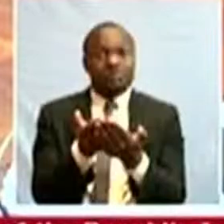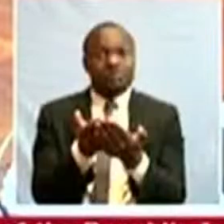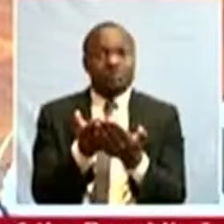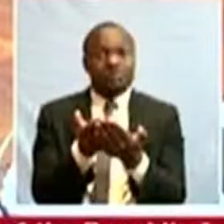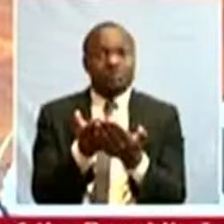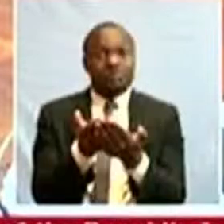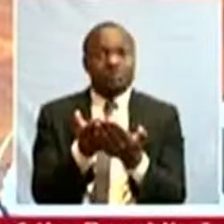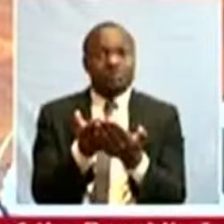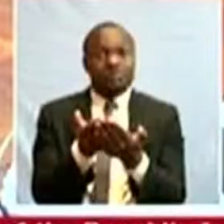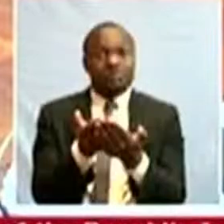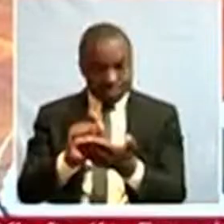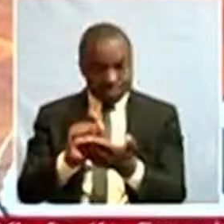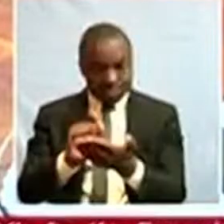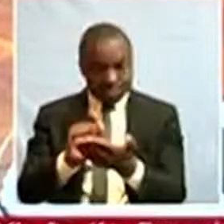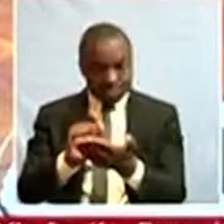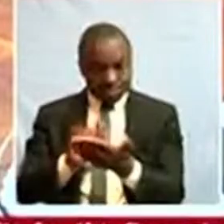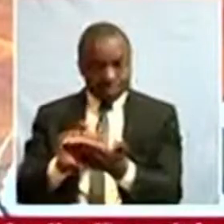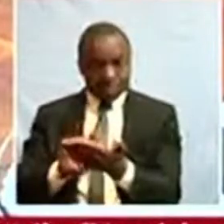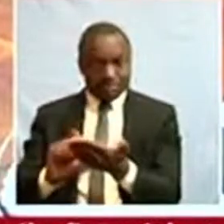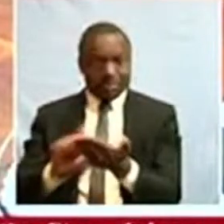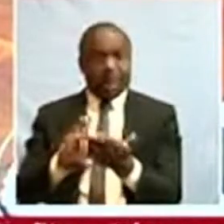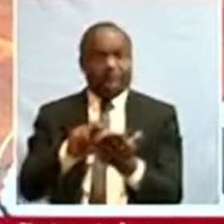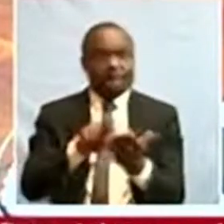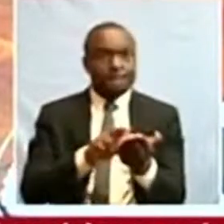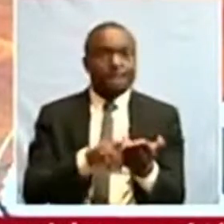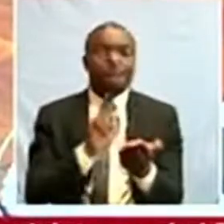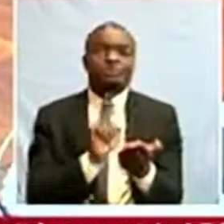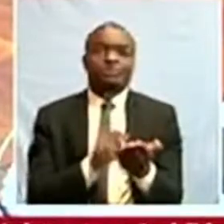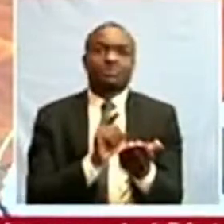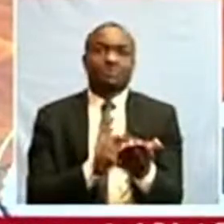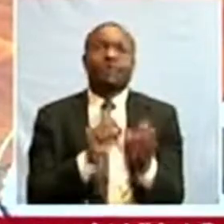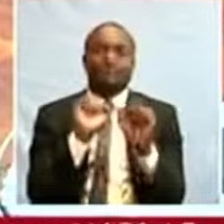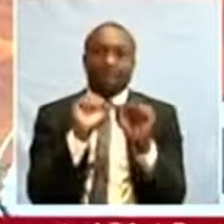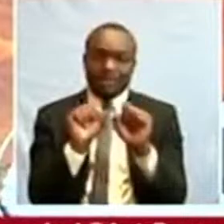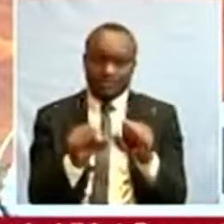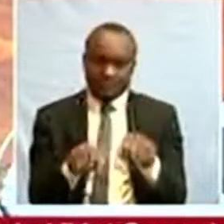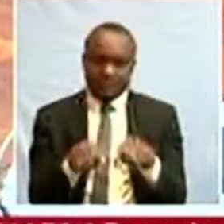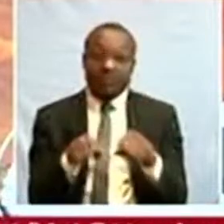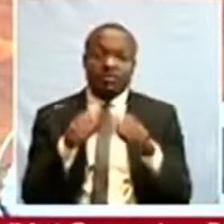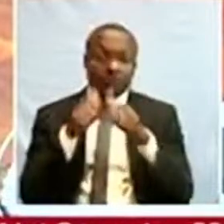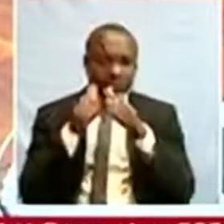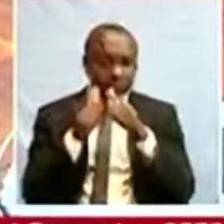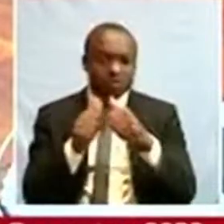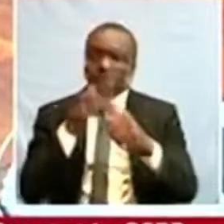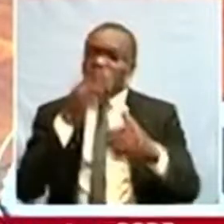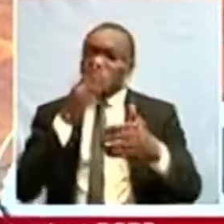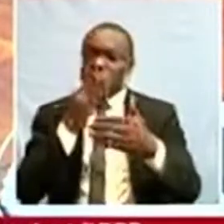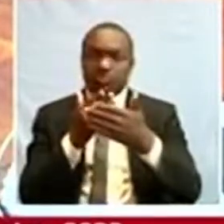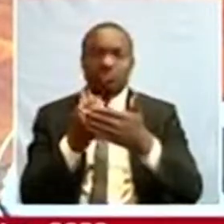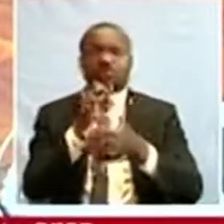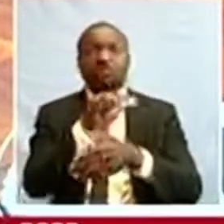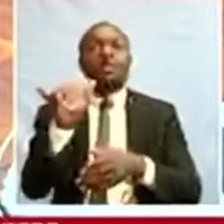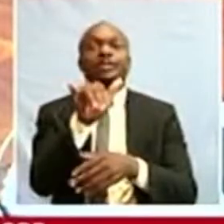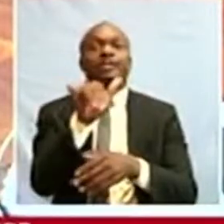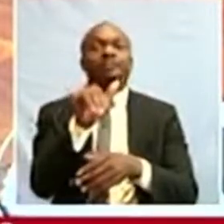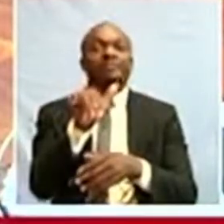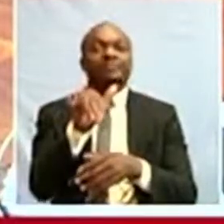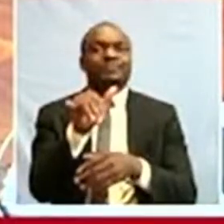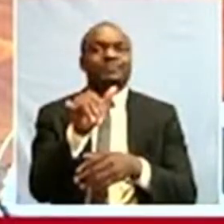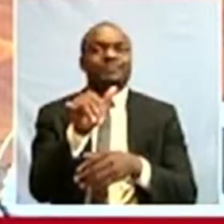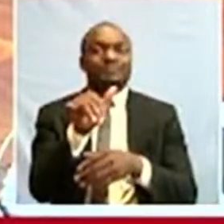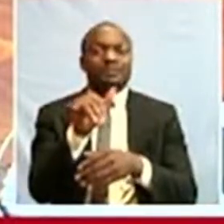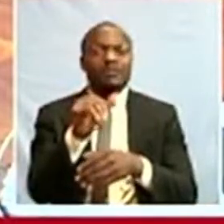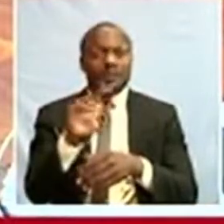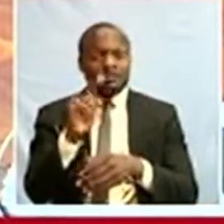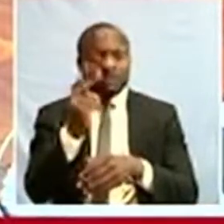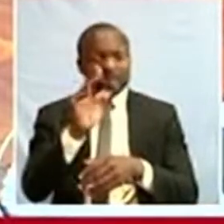responses, so that they're in a consistent and a proper format. Secondly, it's also